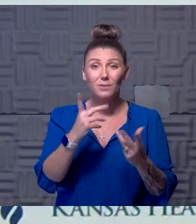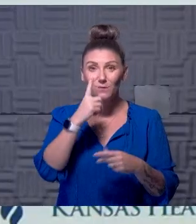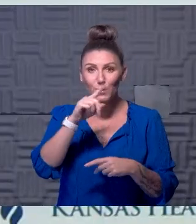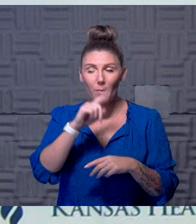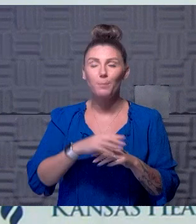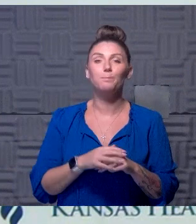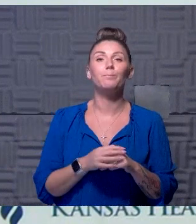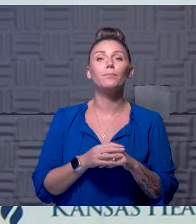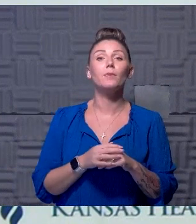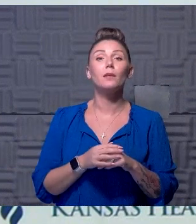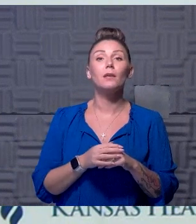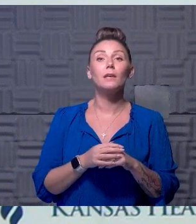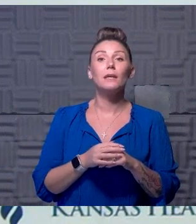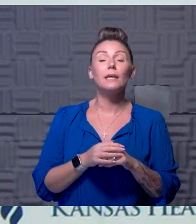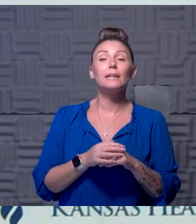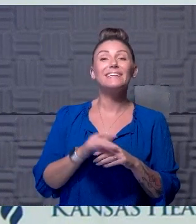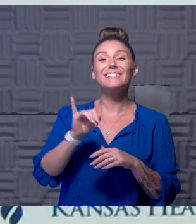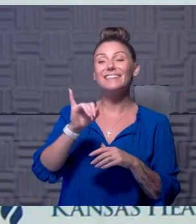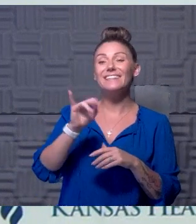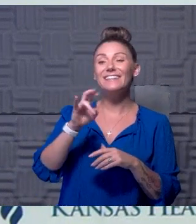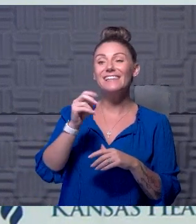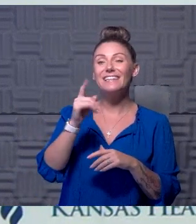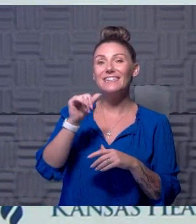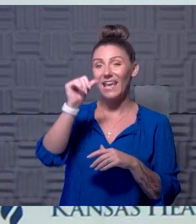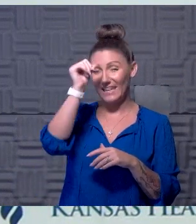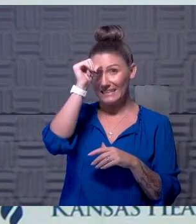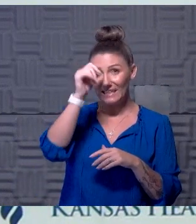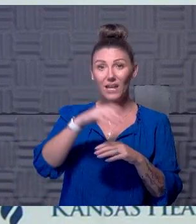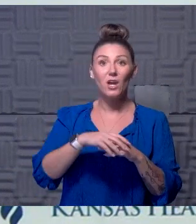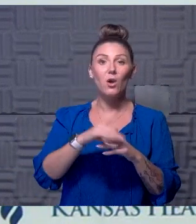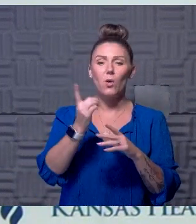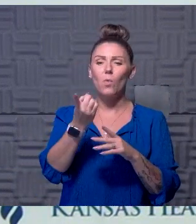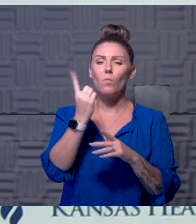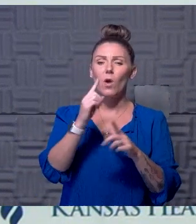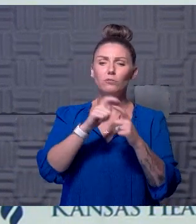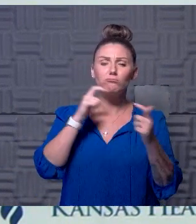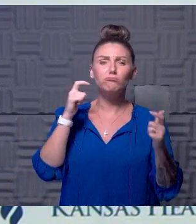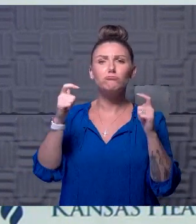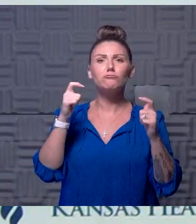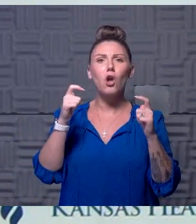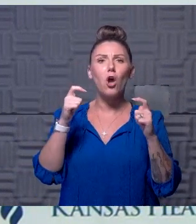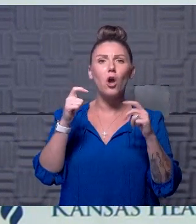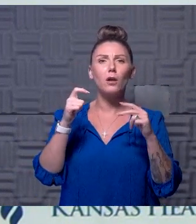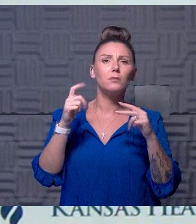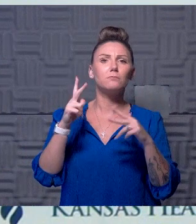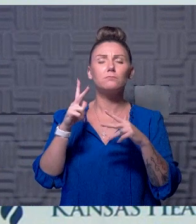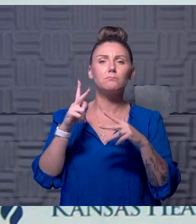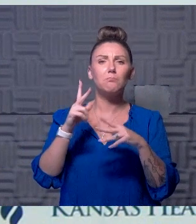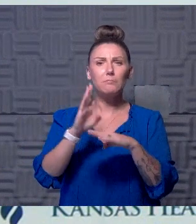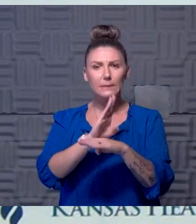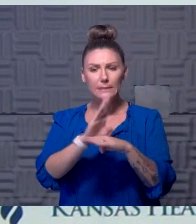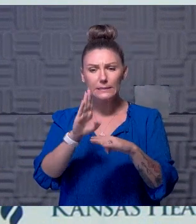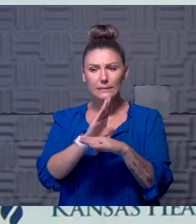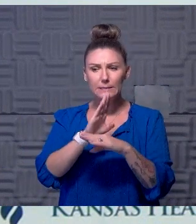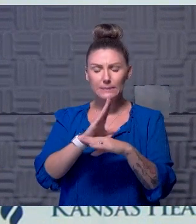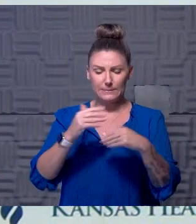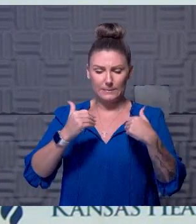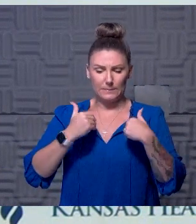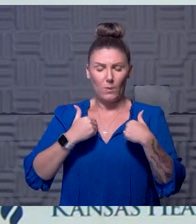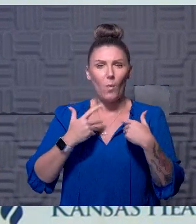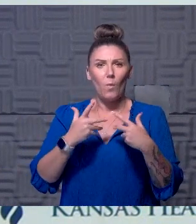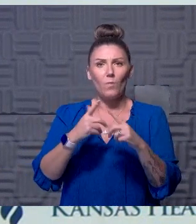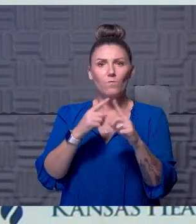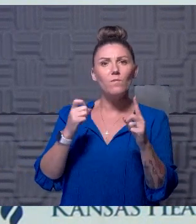is in India, one of the largest vaccine institutes, it's owned by a set of Indian